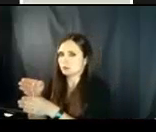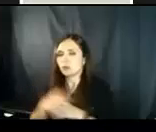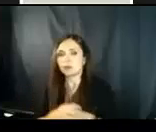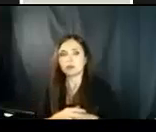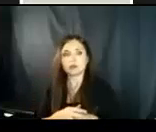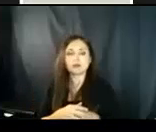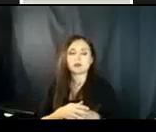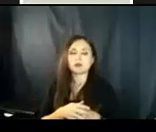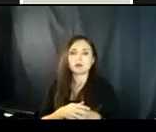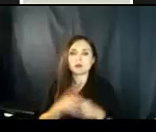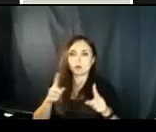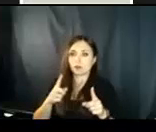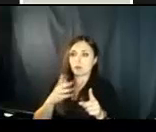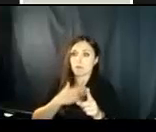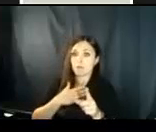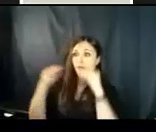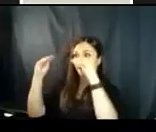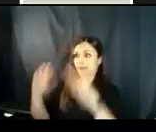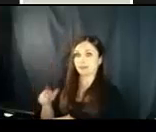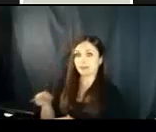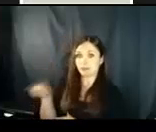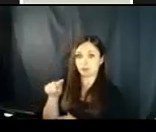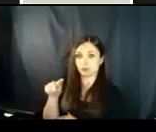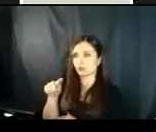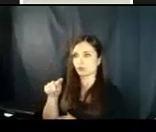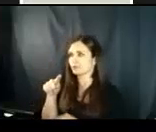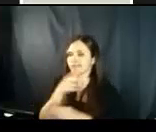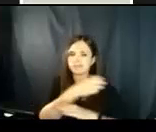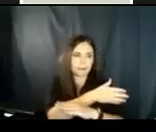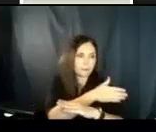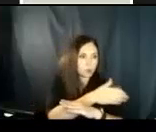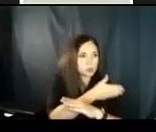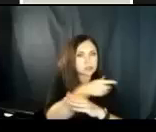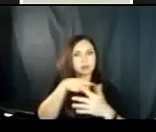with my teachers who, anywhere from music, art,